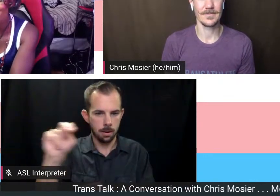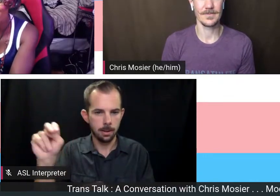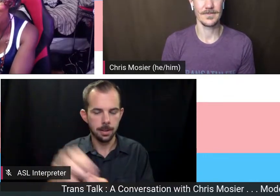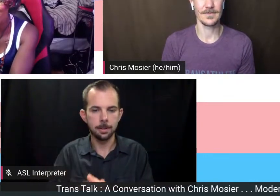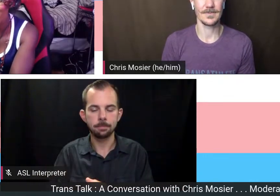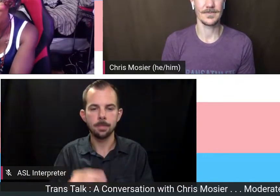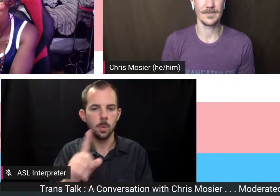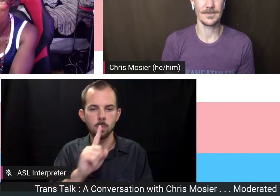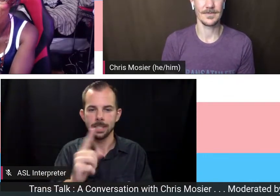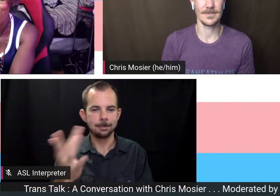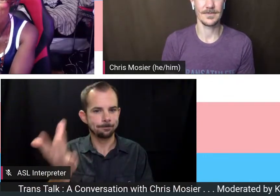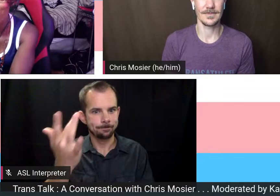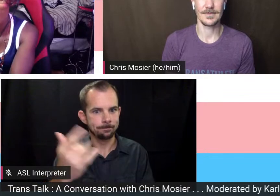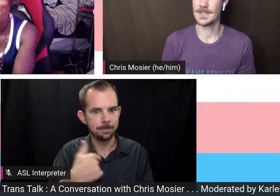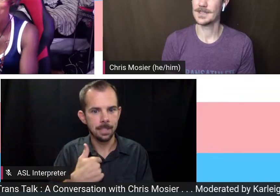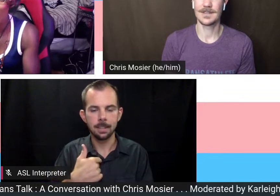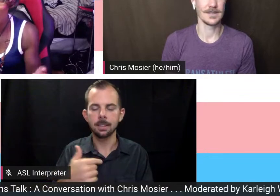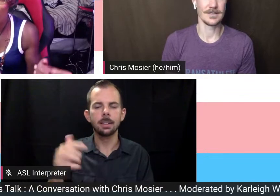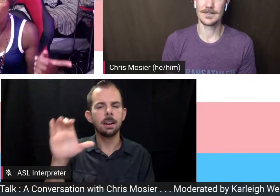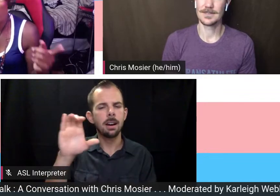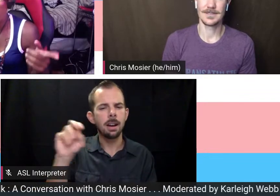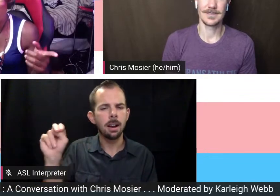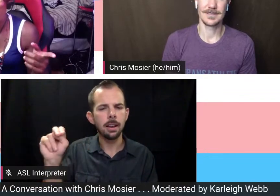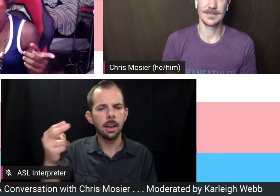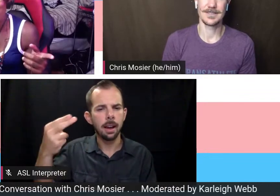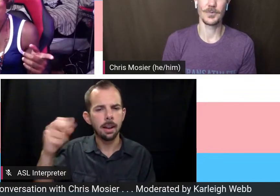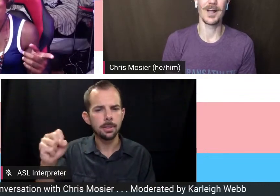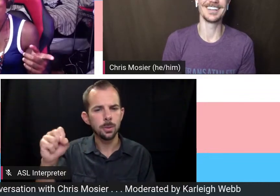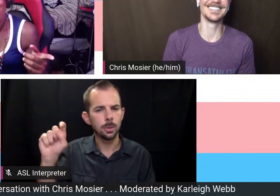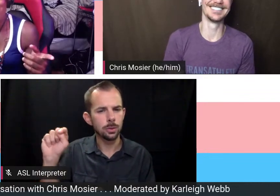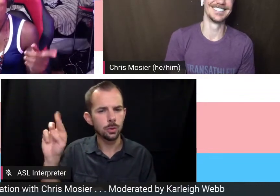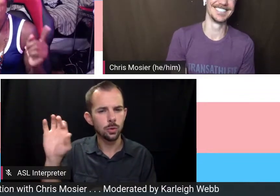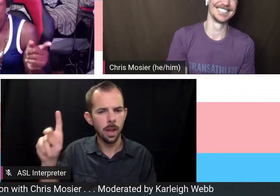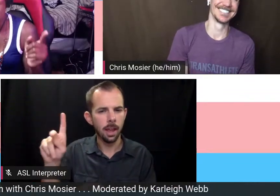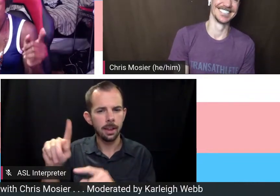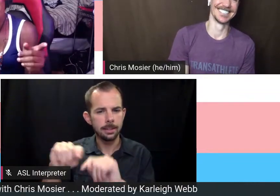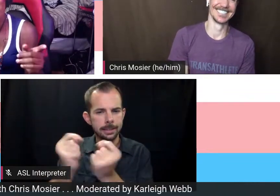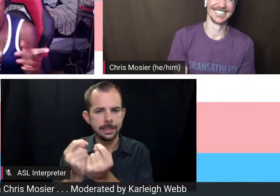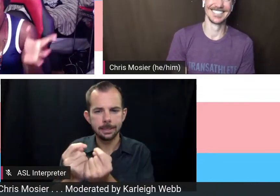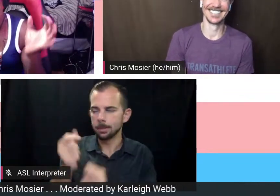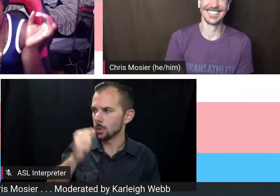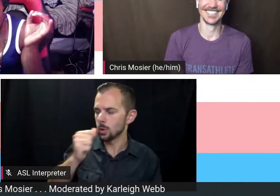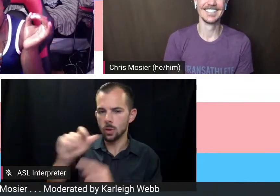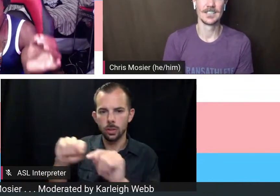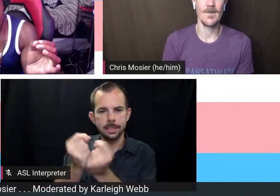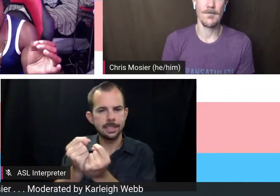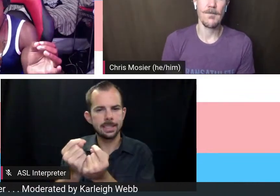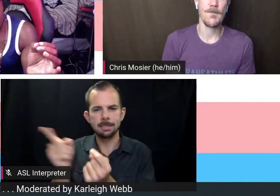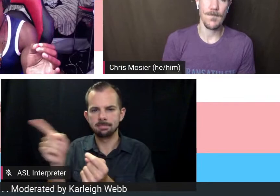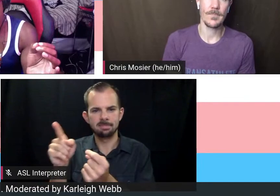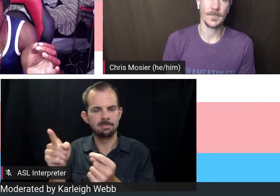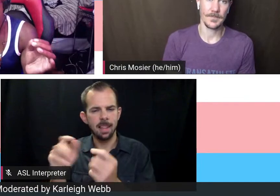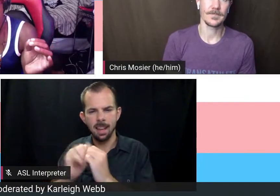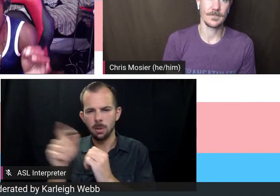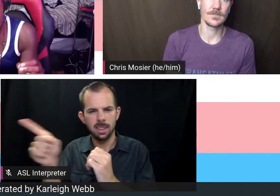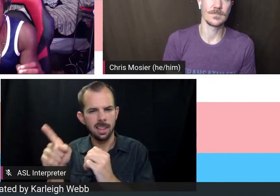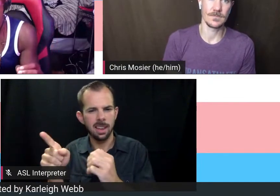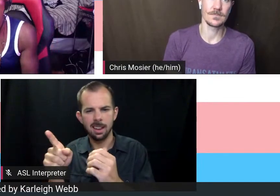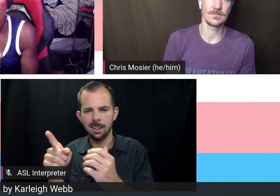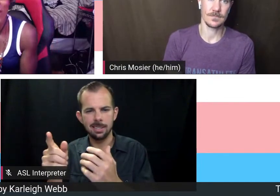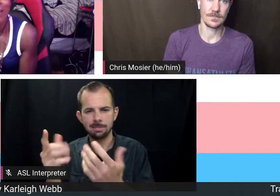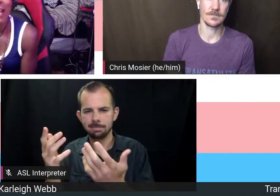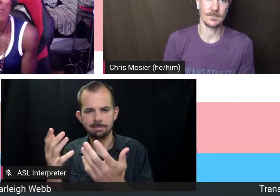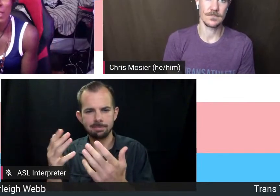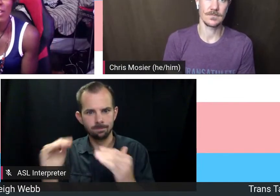high school track all of a sudden get all these fans all over the world? Because I see the same pictures of Andrea Yearwood and Terry